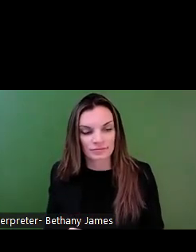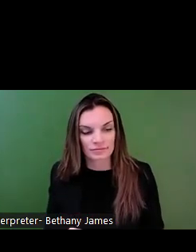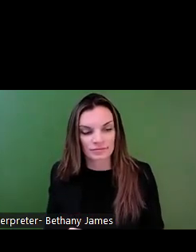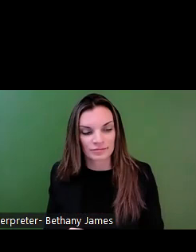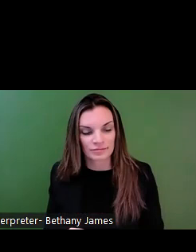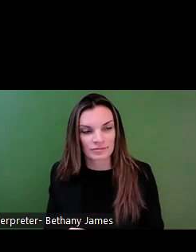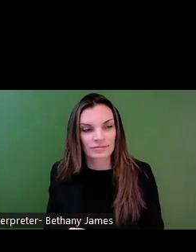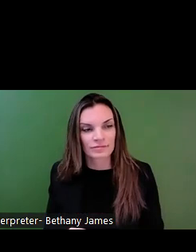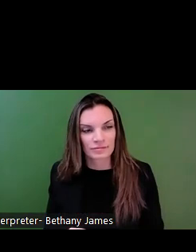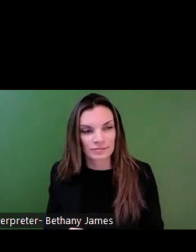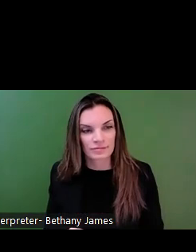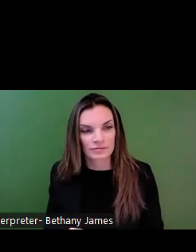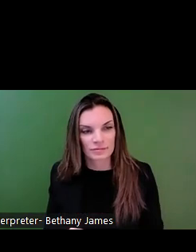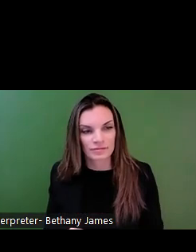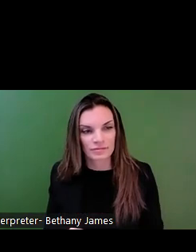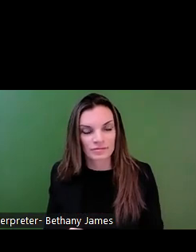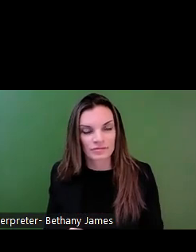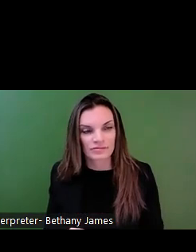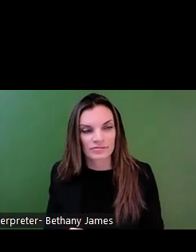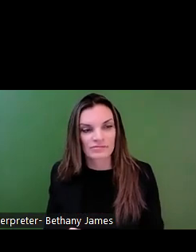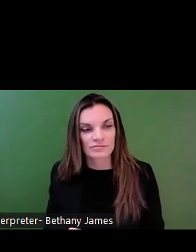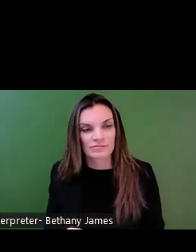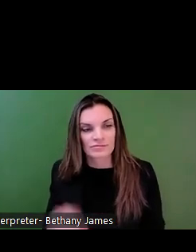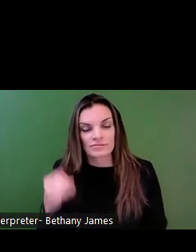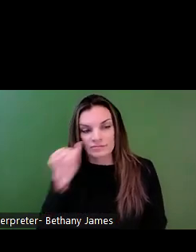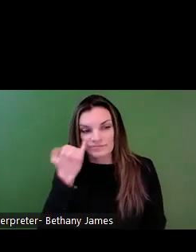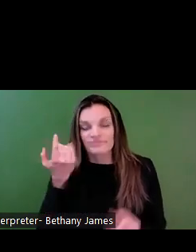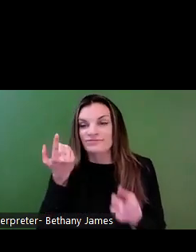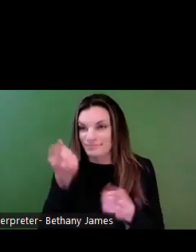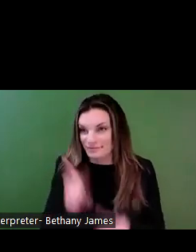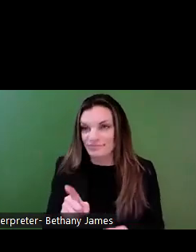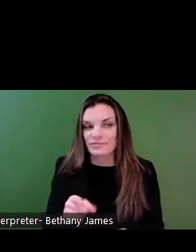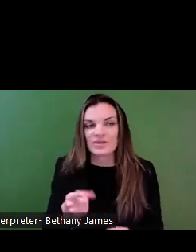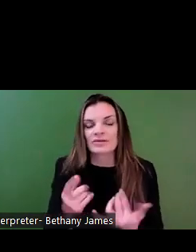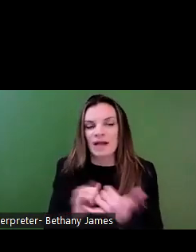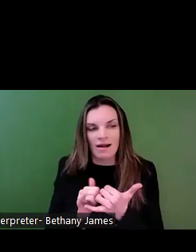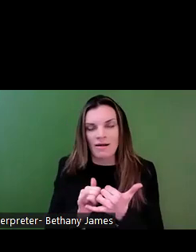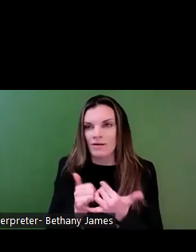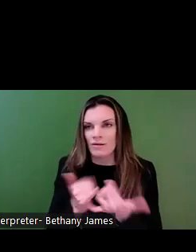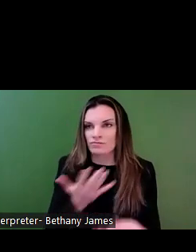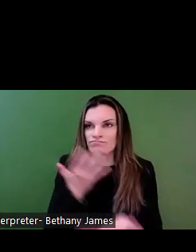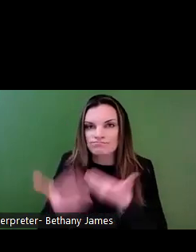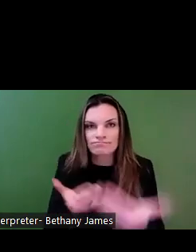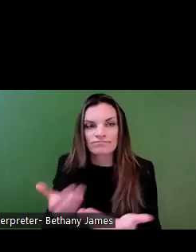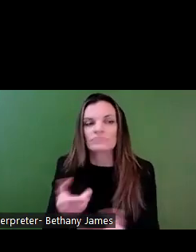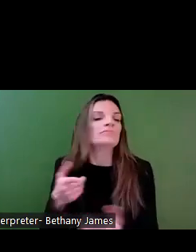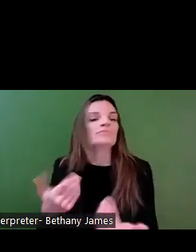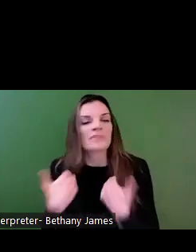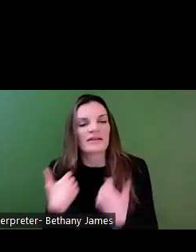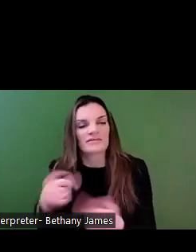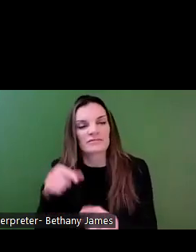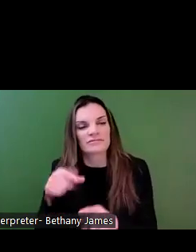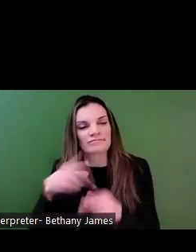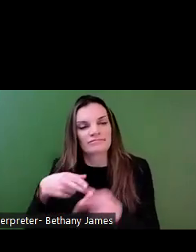Some individuals who are recovering from speech impairments may benefit from using assistive technologies such as an augmentative and